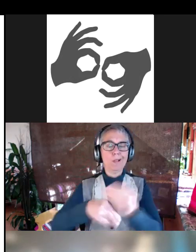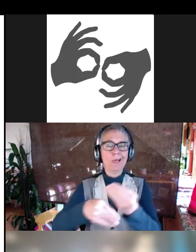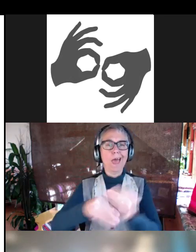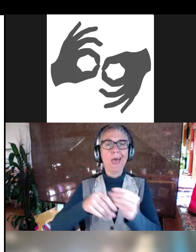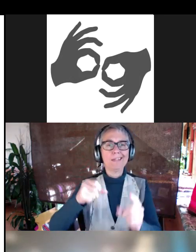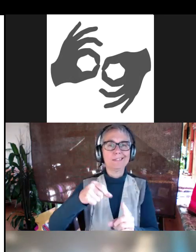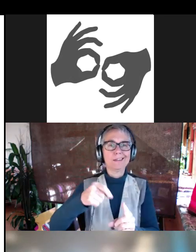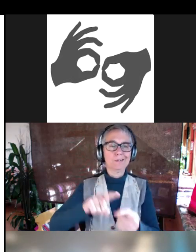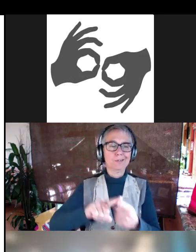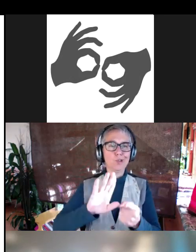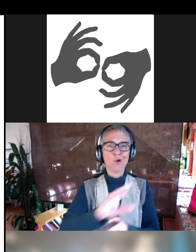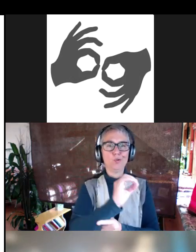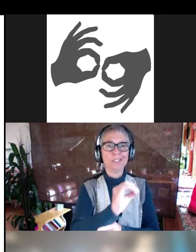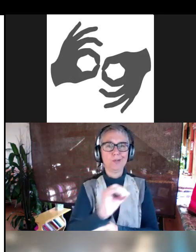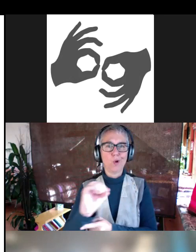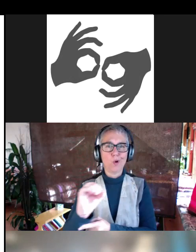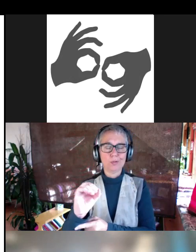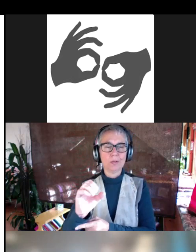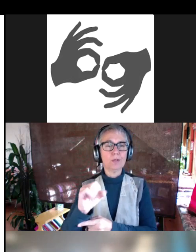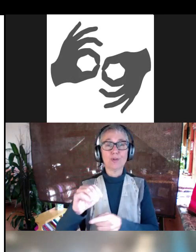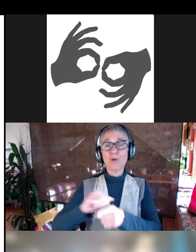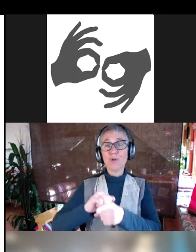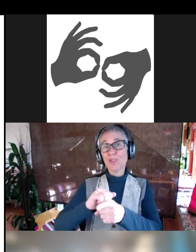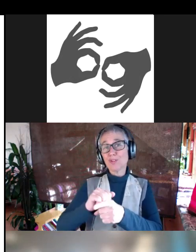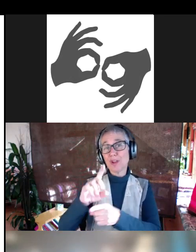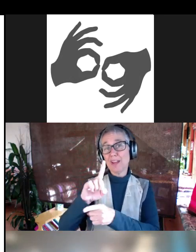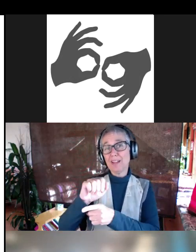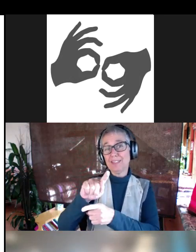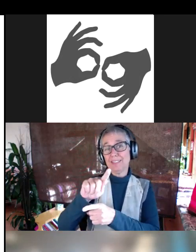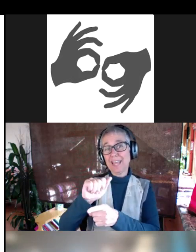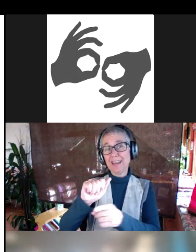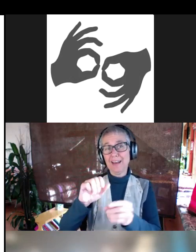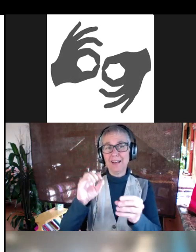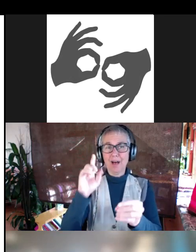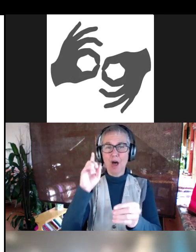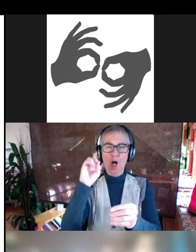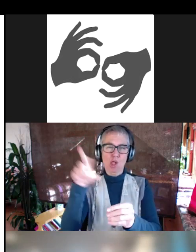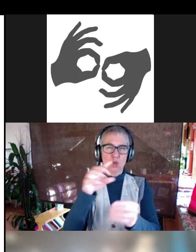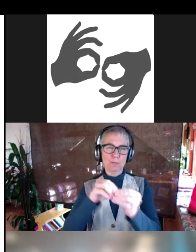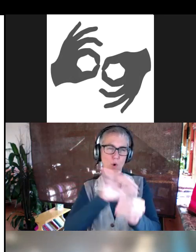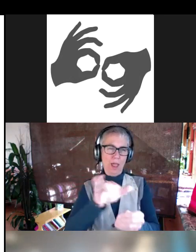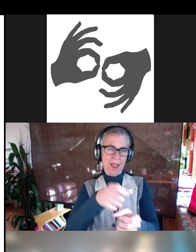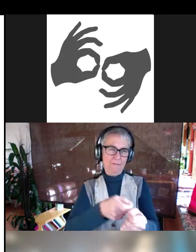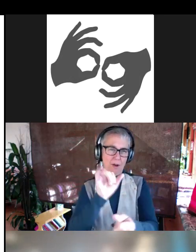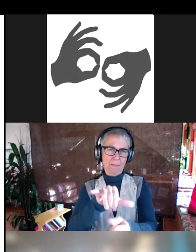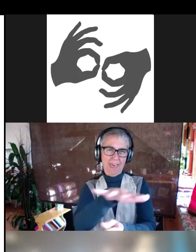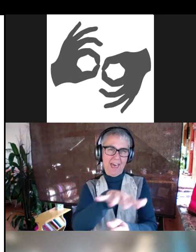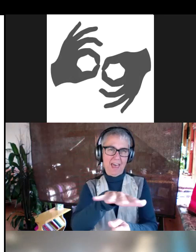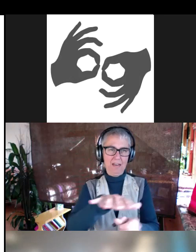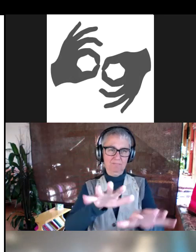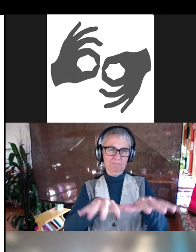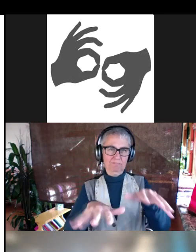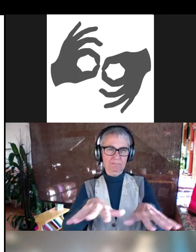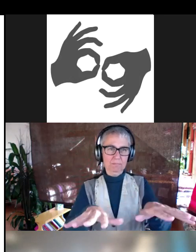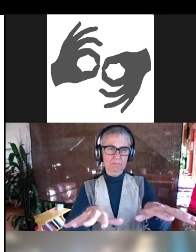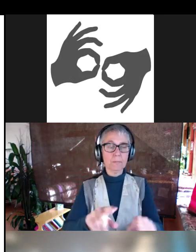zeros. So our training data might be drawn from something that looks like this. What this means is that if I randomly sample training